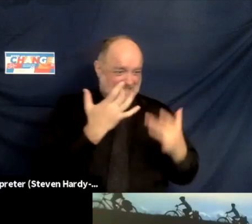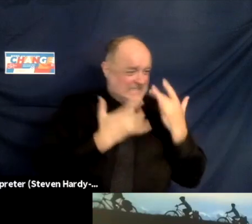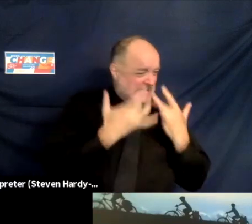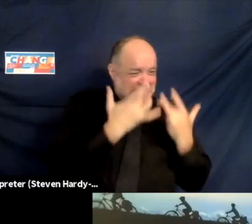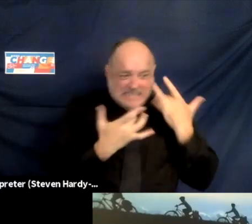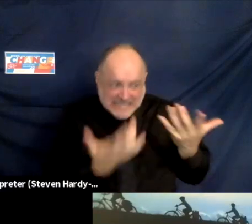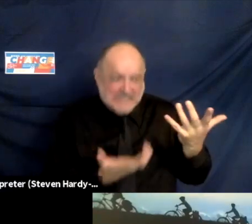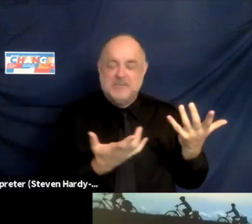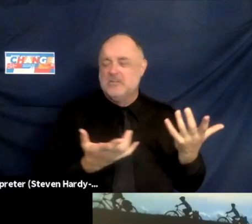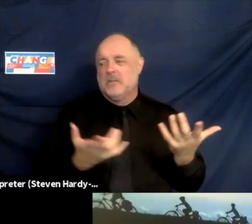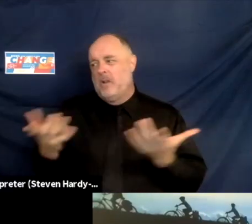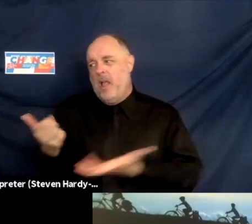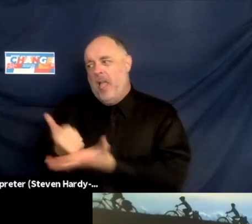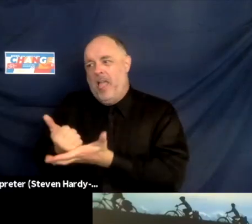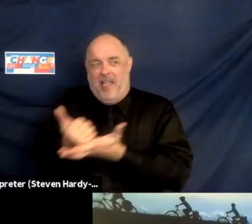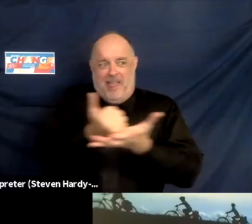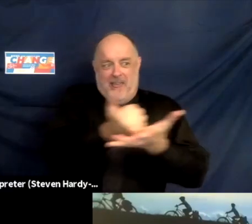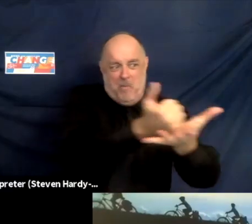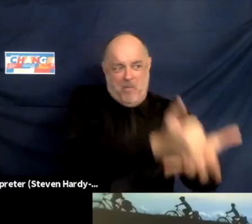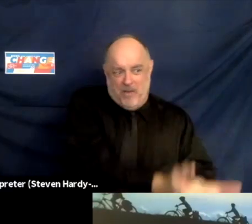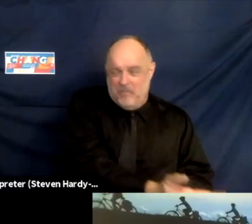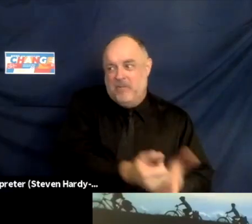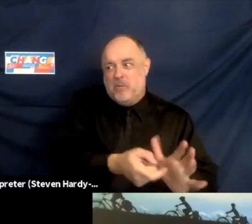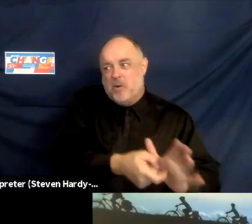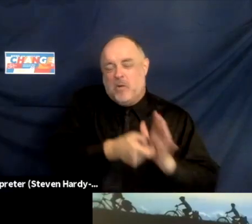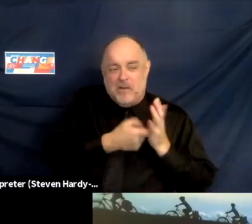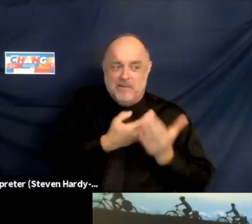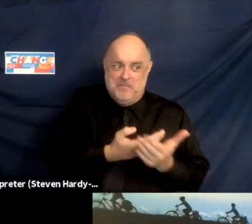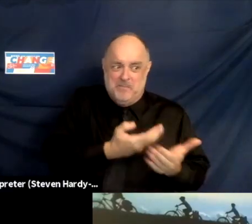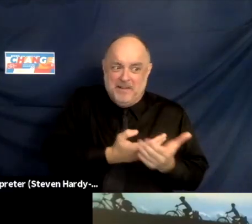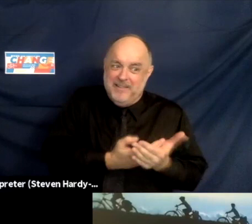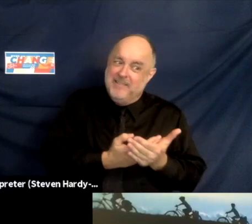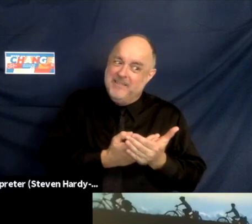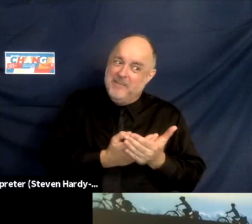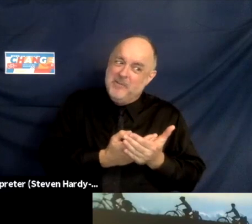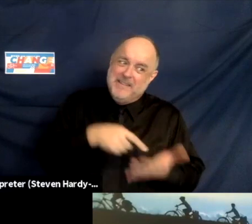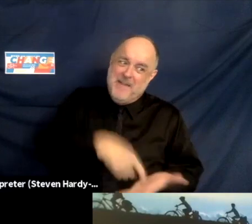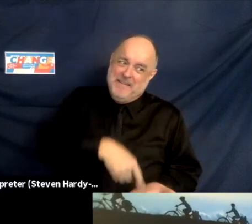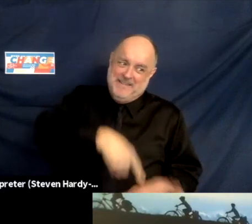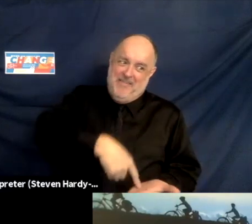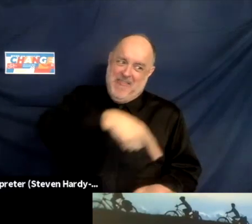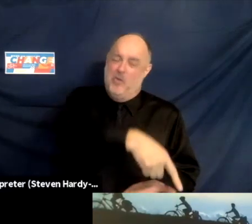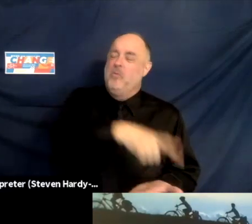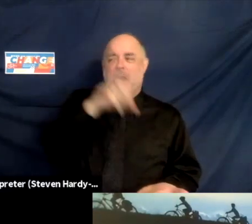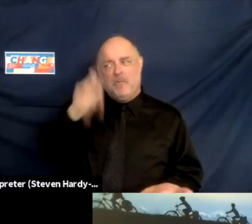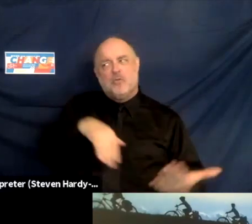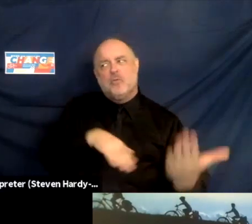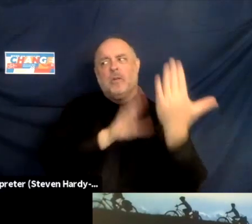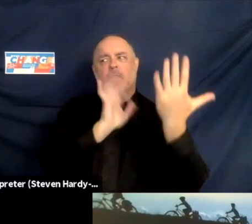moving requires money, and so they have this structural deficit that we're trying to address.